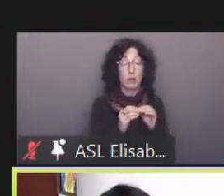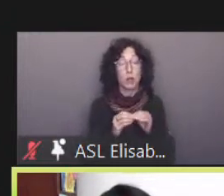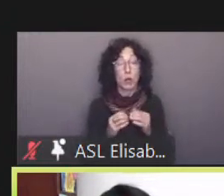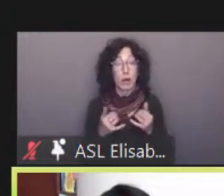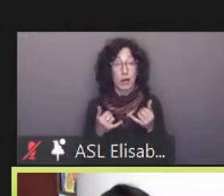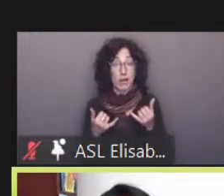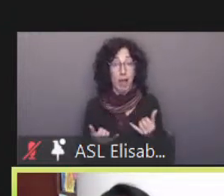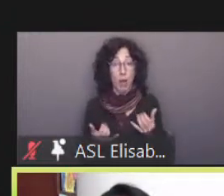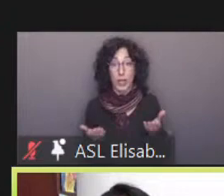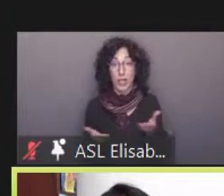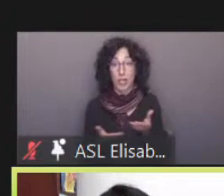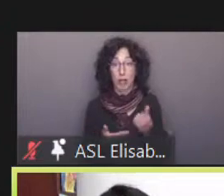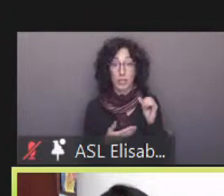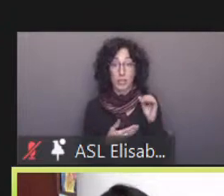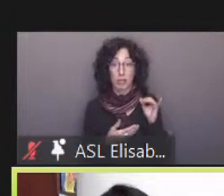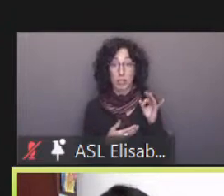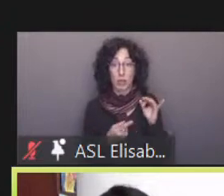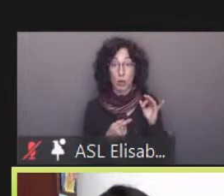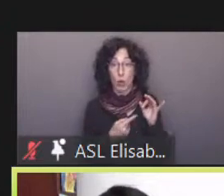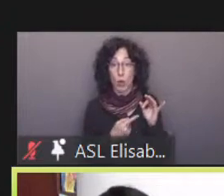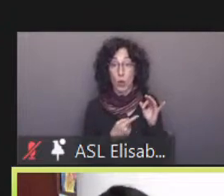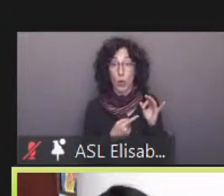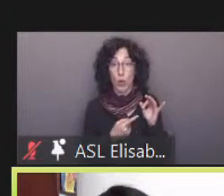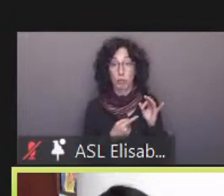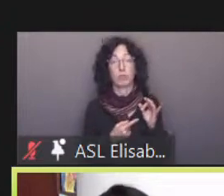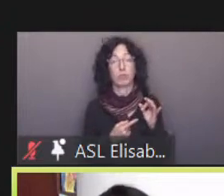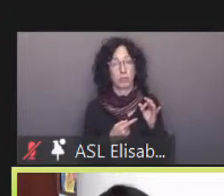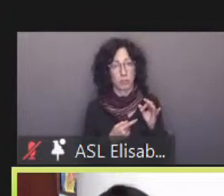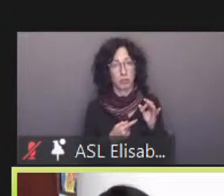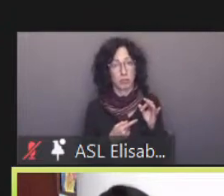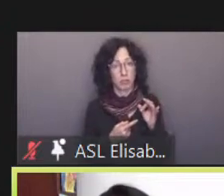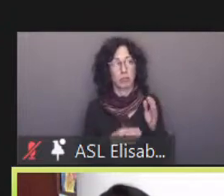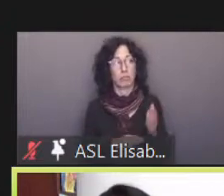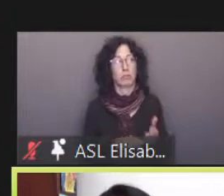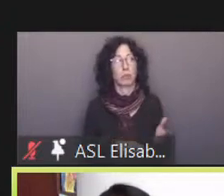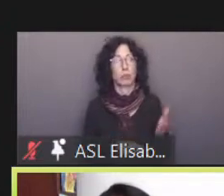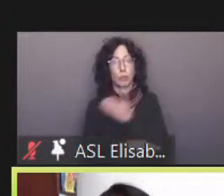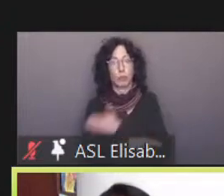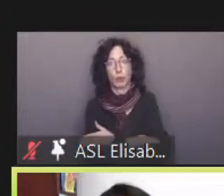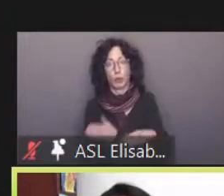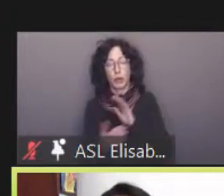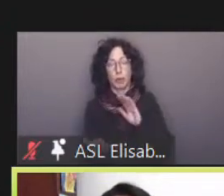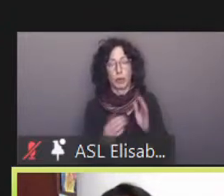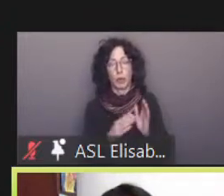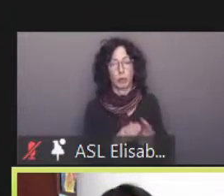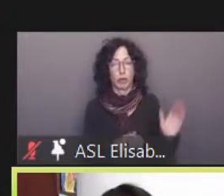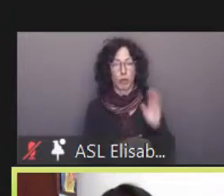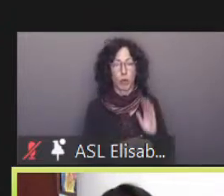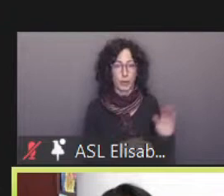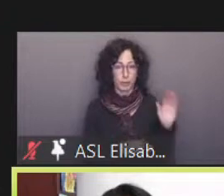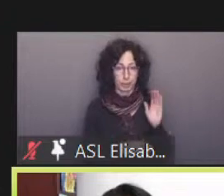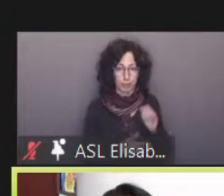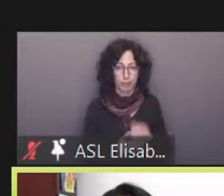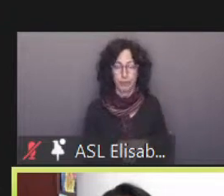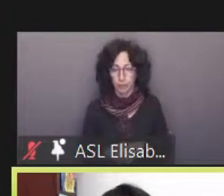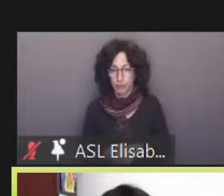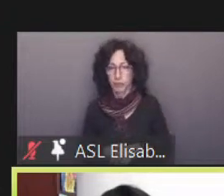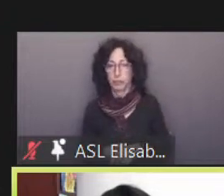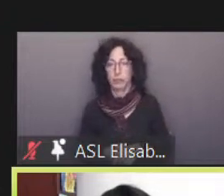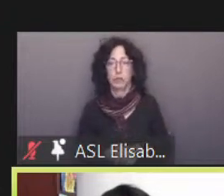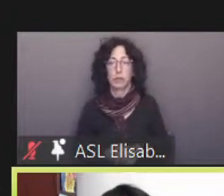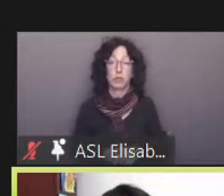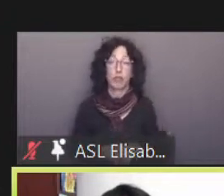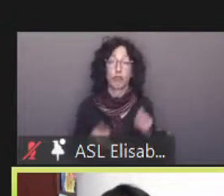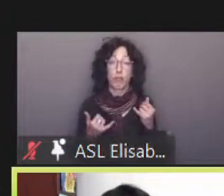San Francisco is a much better place than we have been previously in the pandemic.